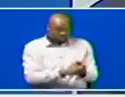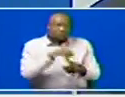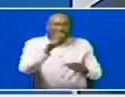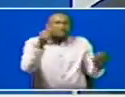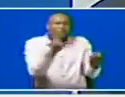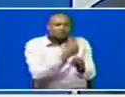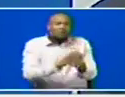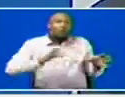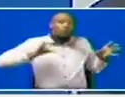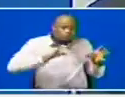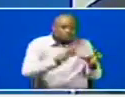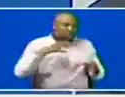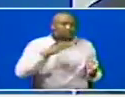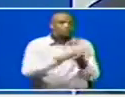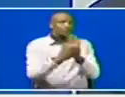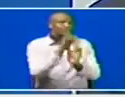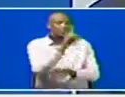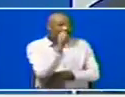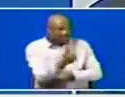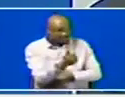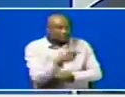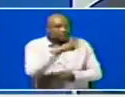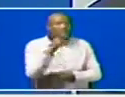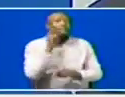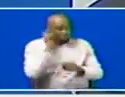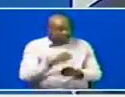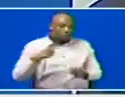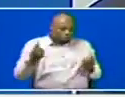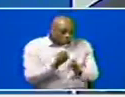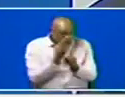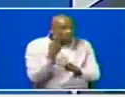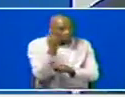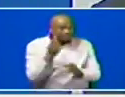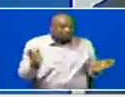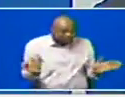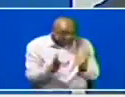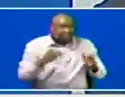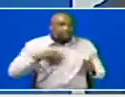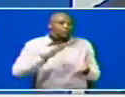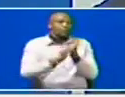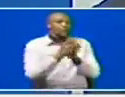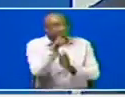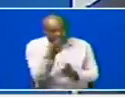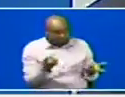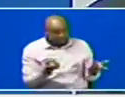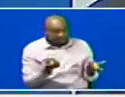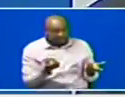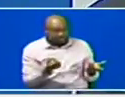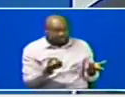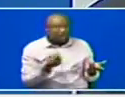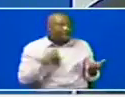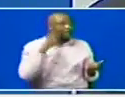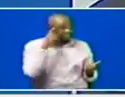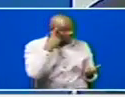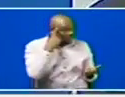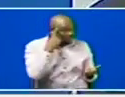can't impose it on people, mm-hmm. but you can encourage, enable and take away obstacles to it. And I